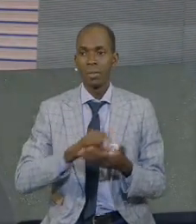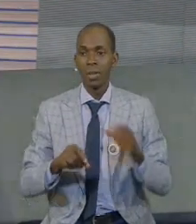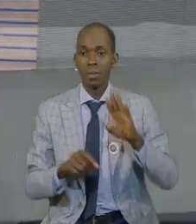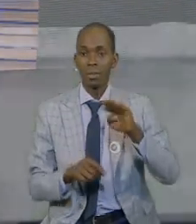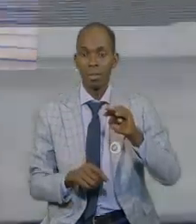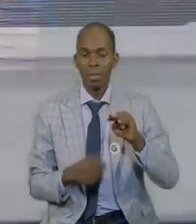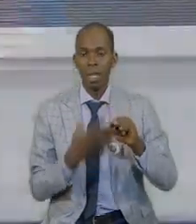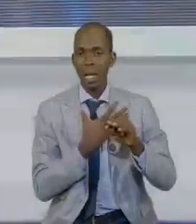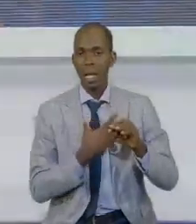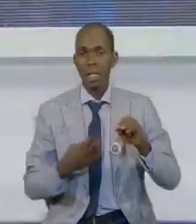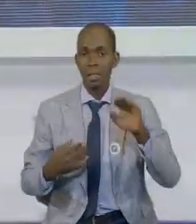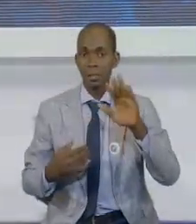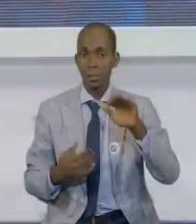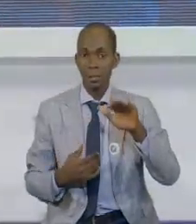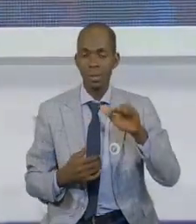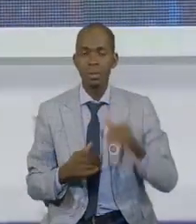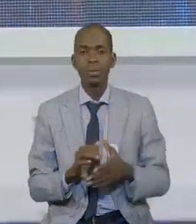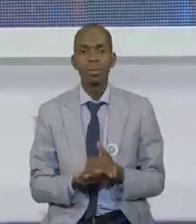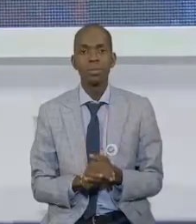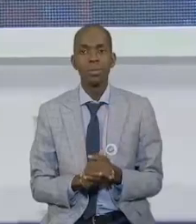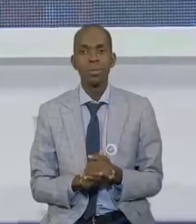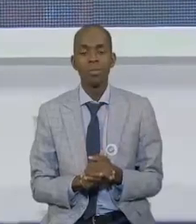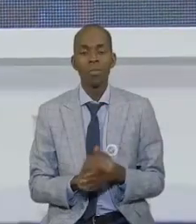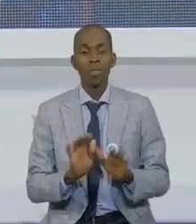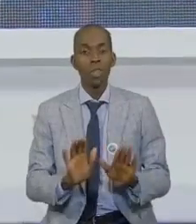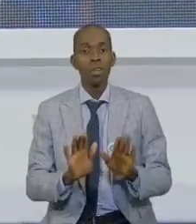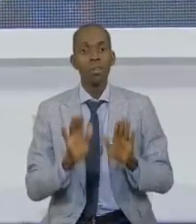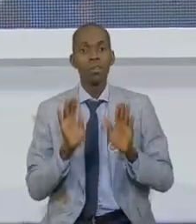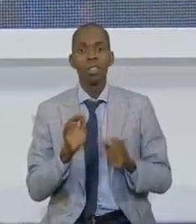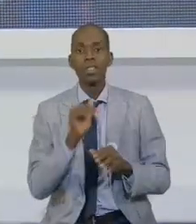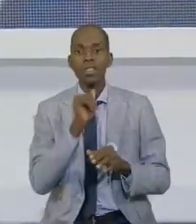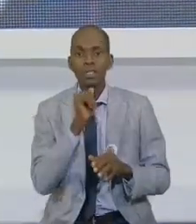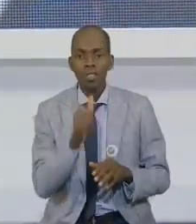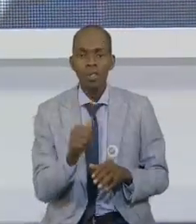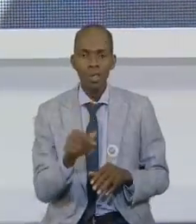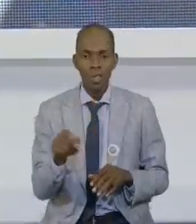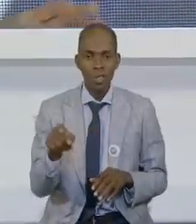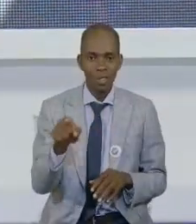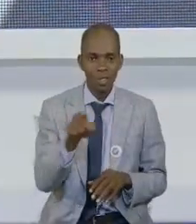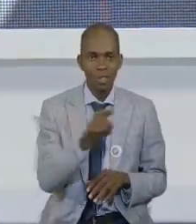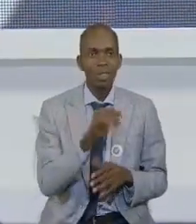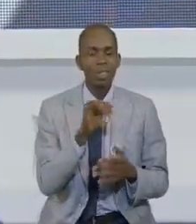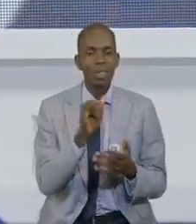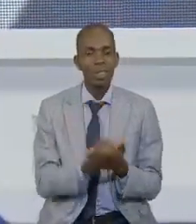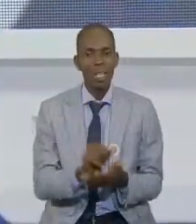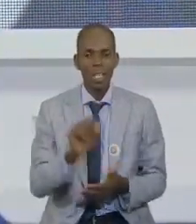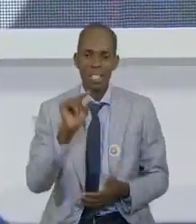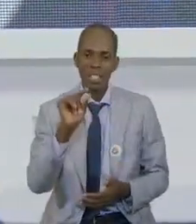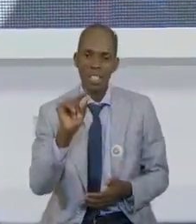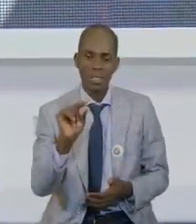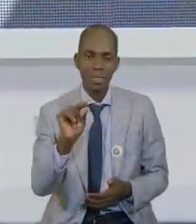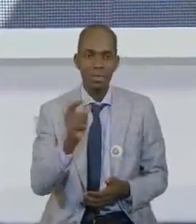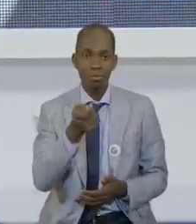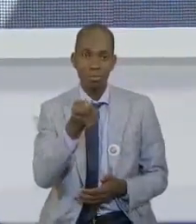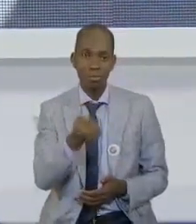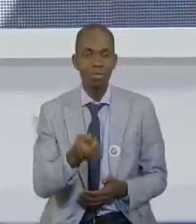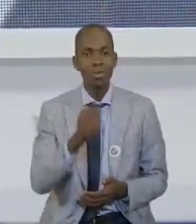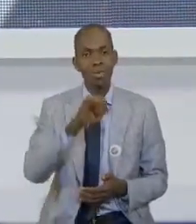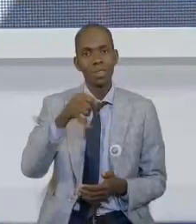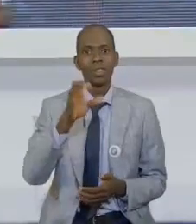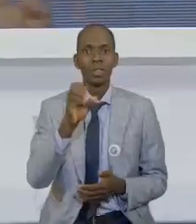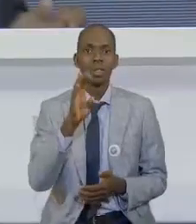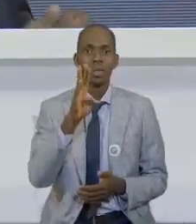verse 15. fear not thou want Jacob I will make thee